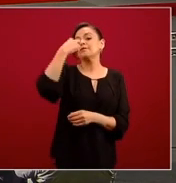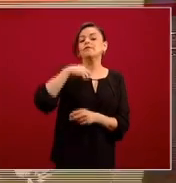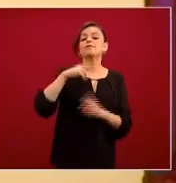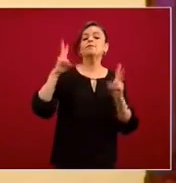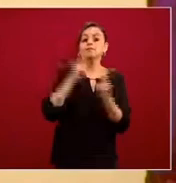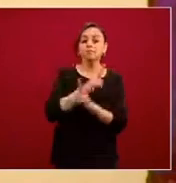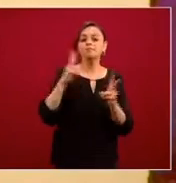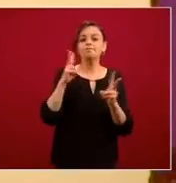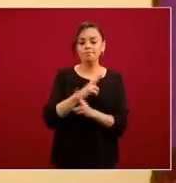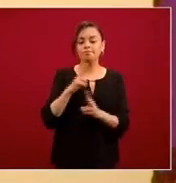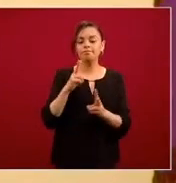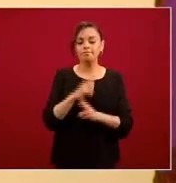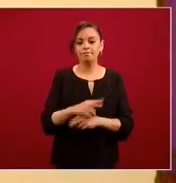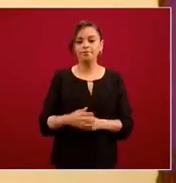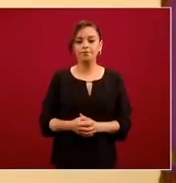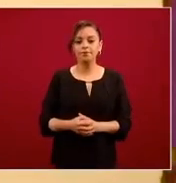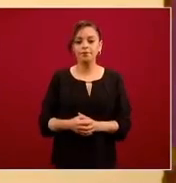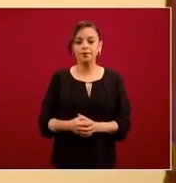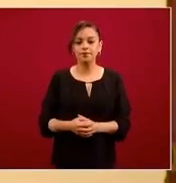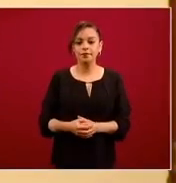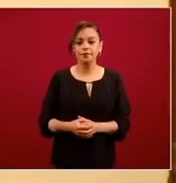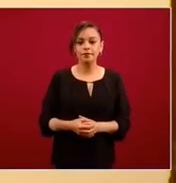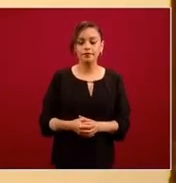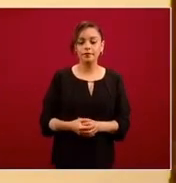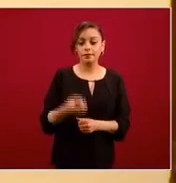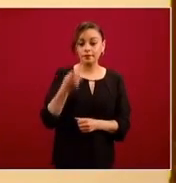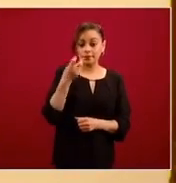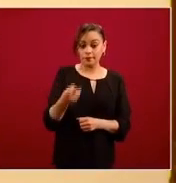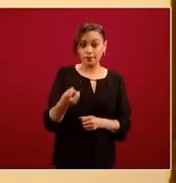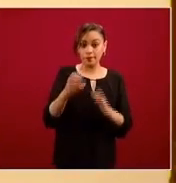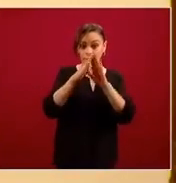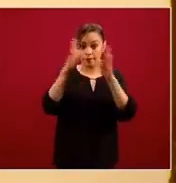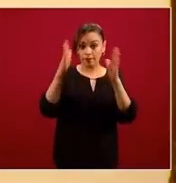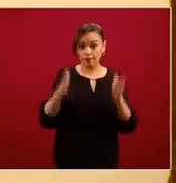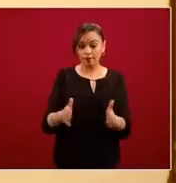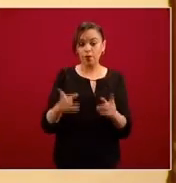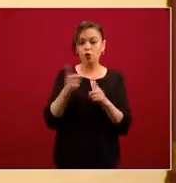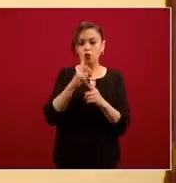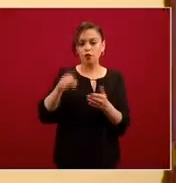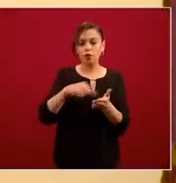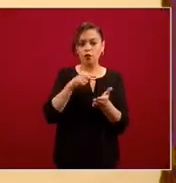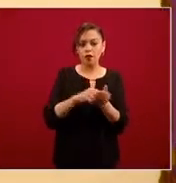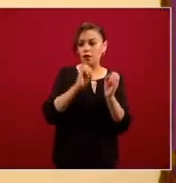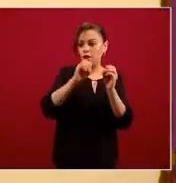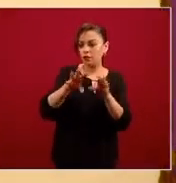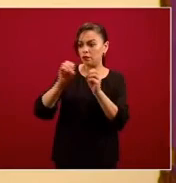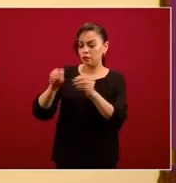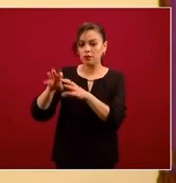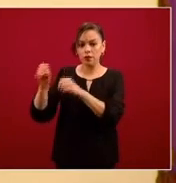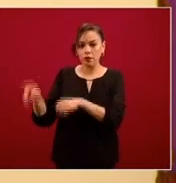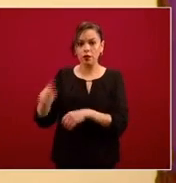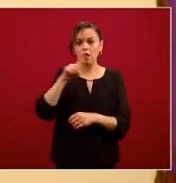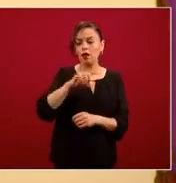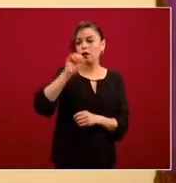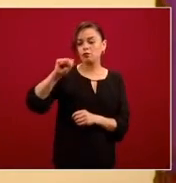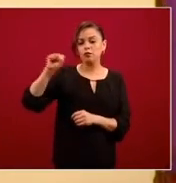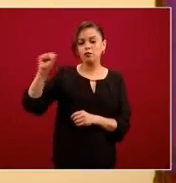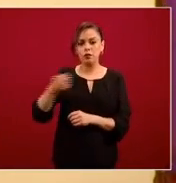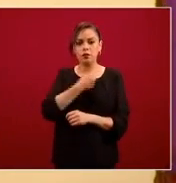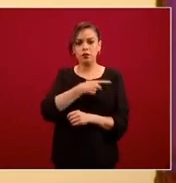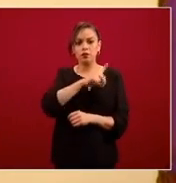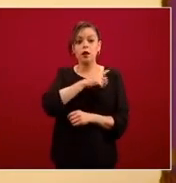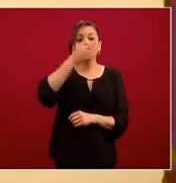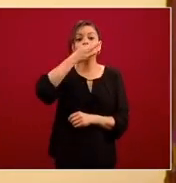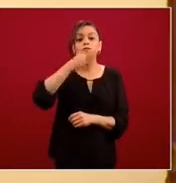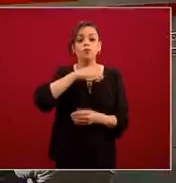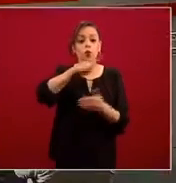prototypes. Now, this coordination isn't just to install this equipment where the Ministry of Health